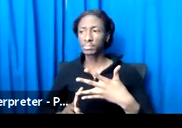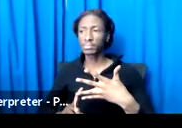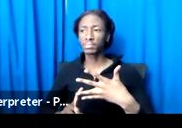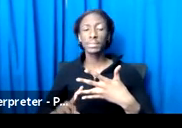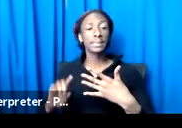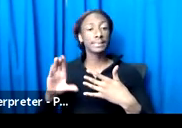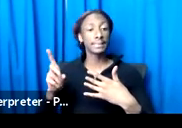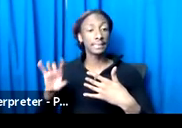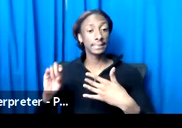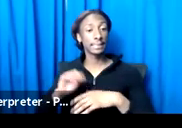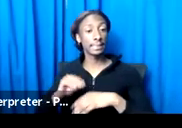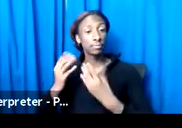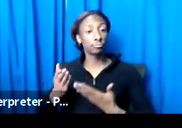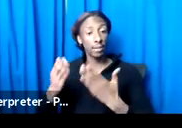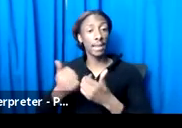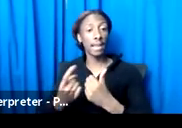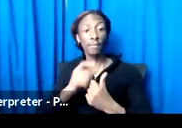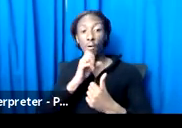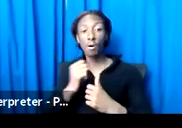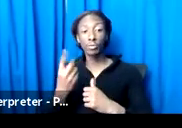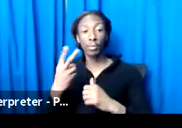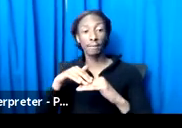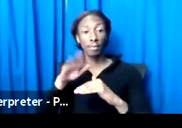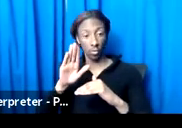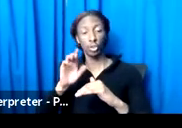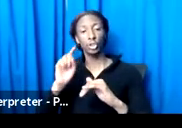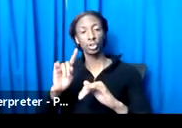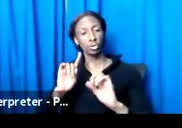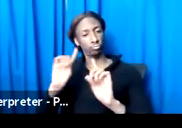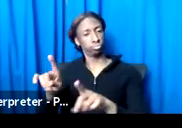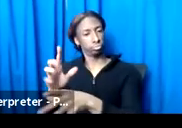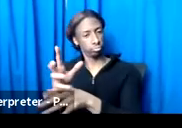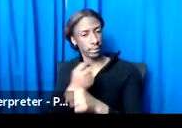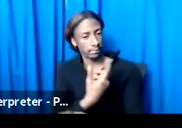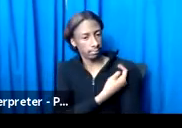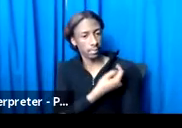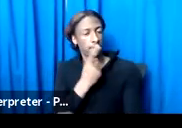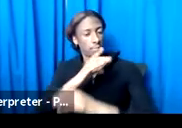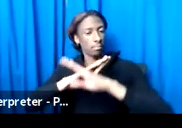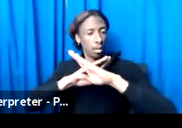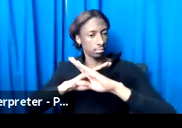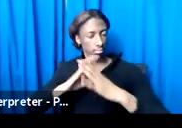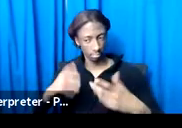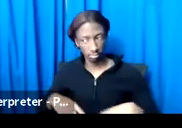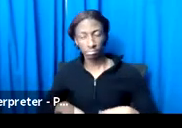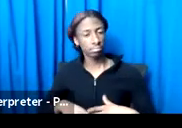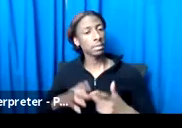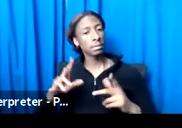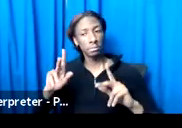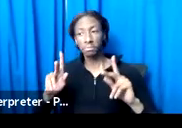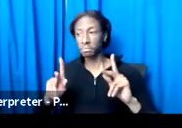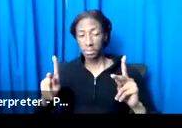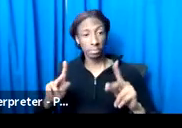CDC recommends everyone 12 years and older should go get a COVID-19 vaccine to help protect against COVID-19. People are considered